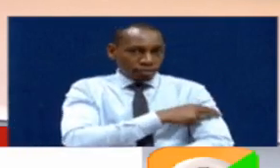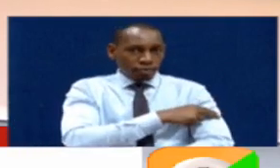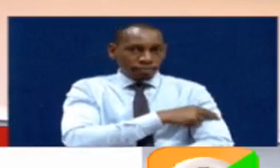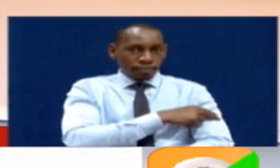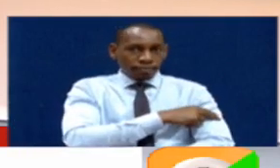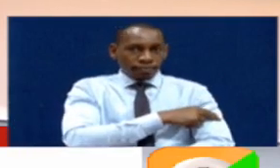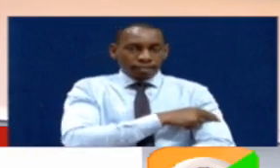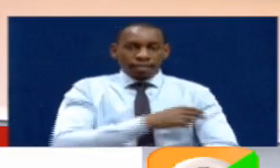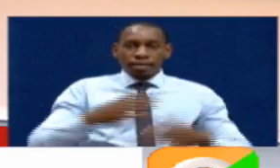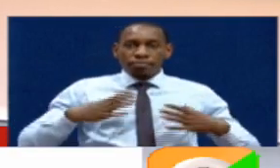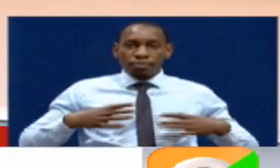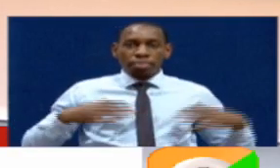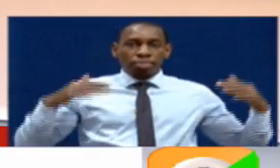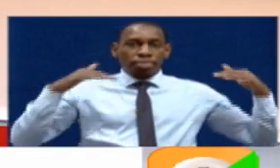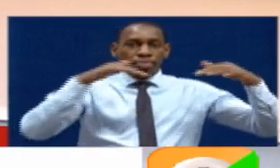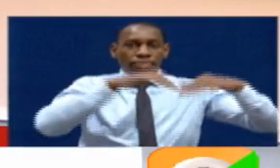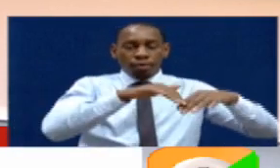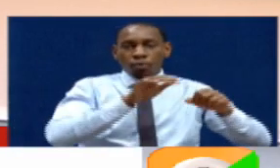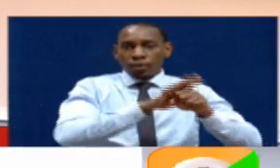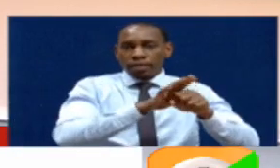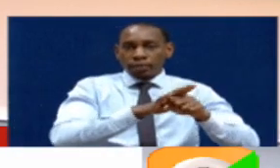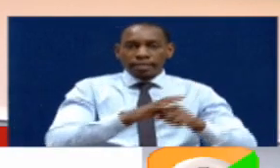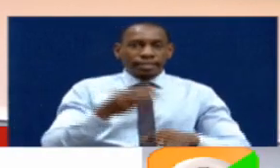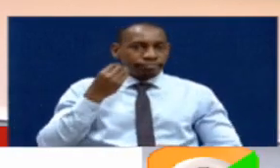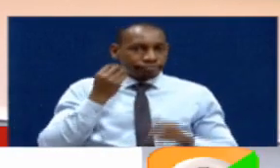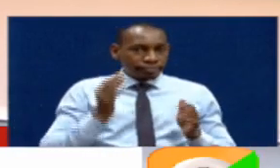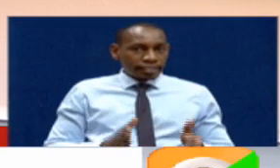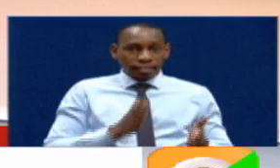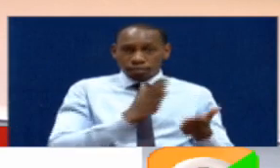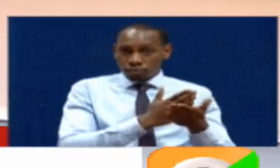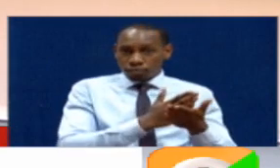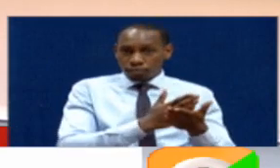became overwhelmed with patients, didn't it?